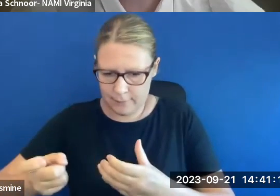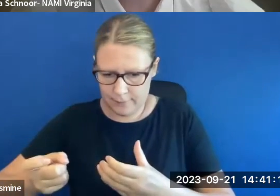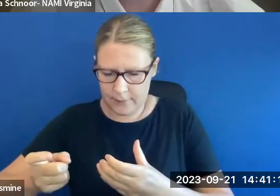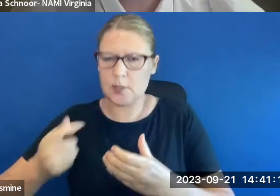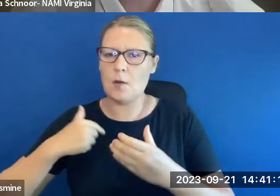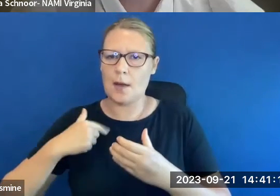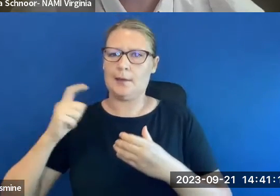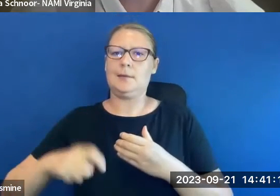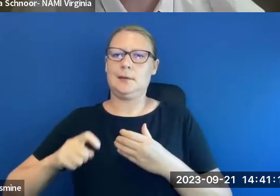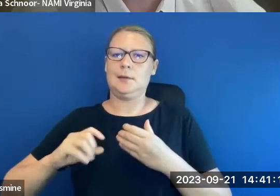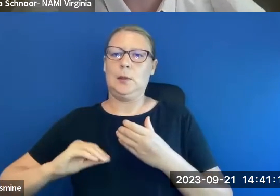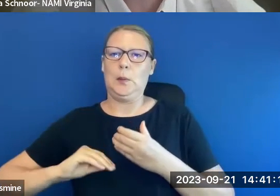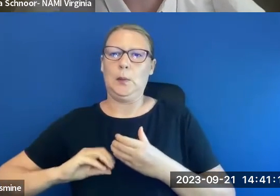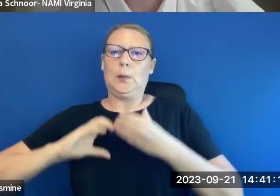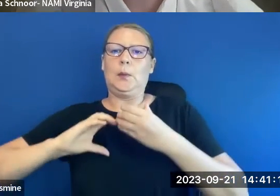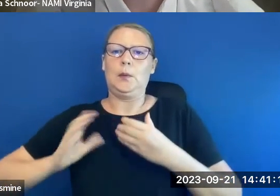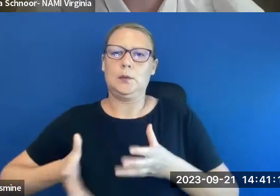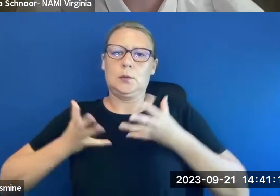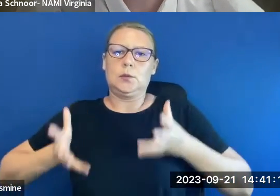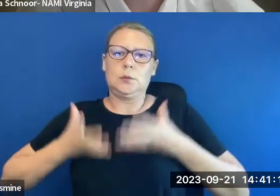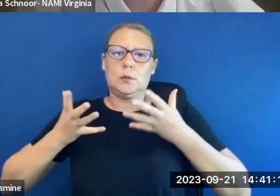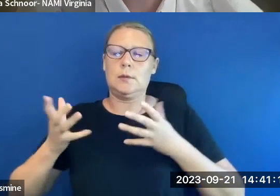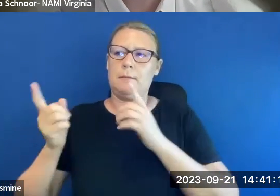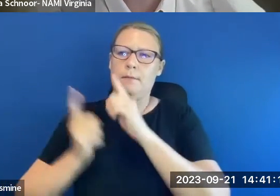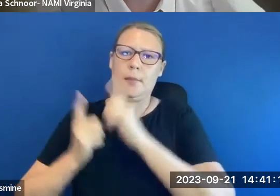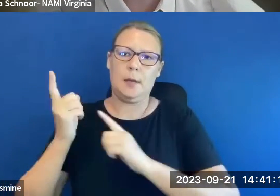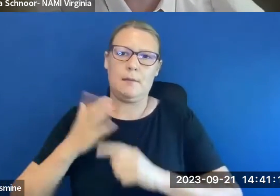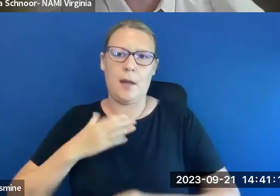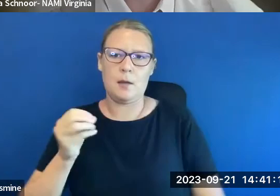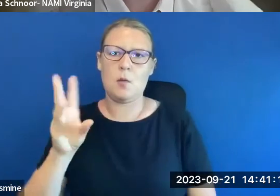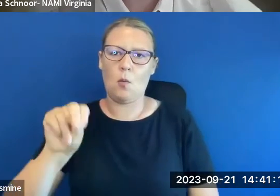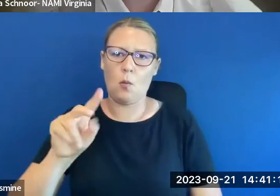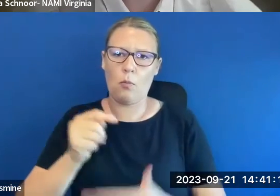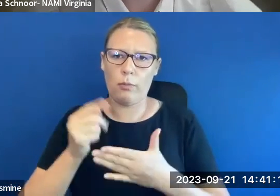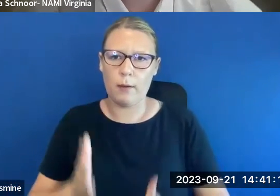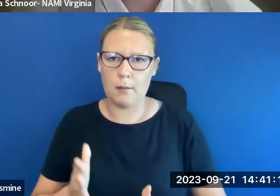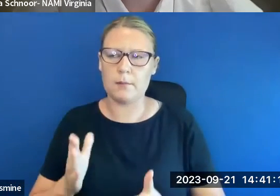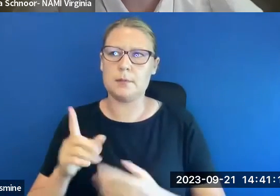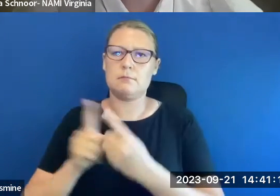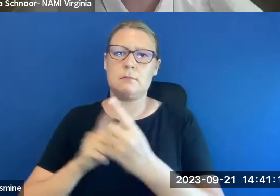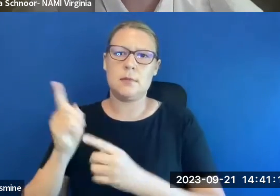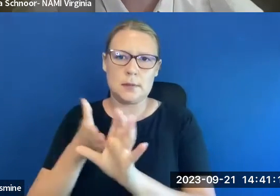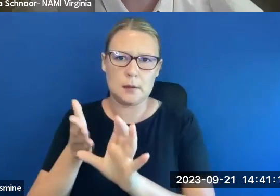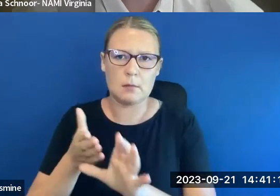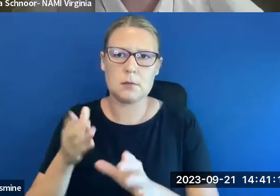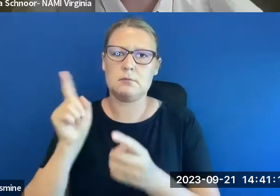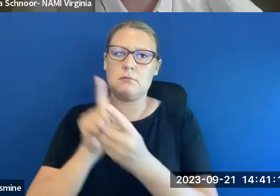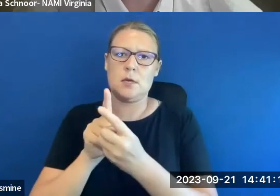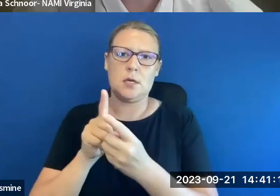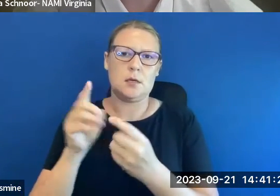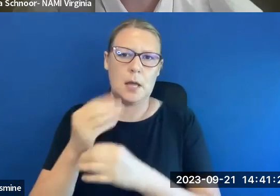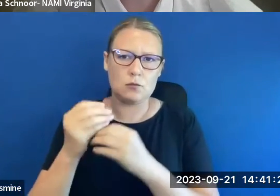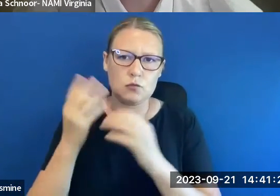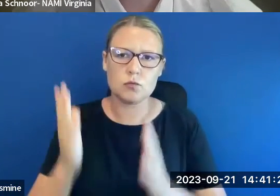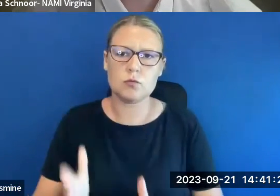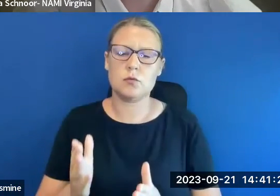you can process all of the things that are going on during that time of crisis with your child and